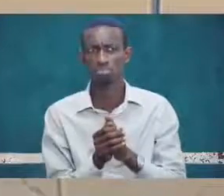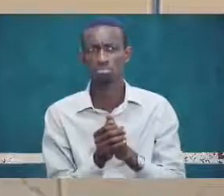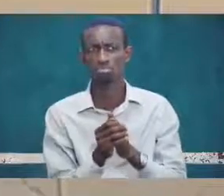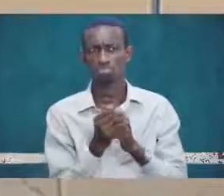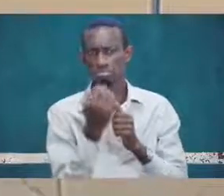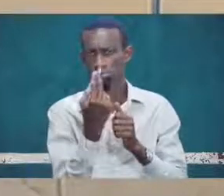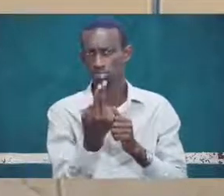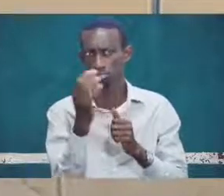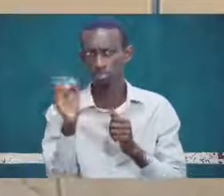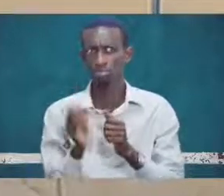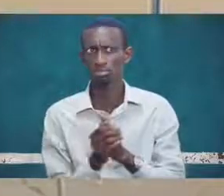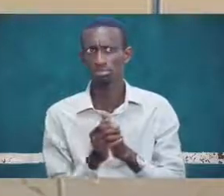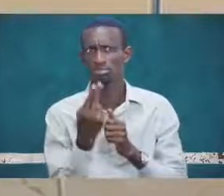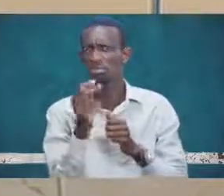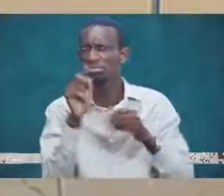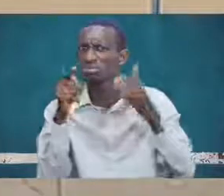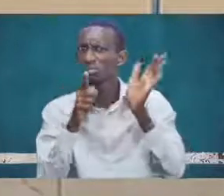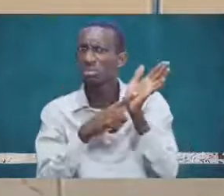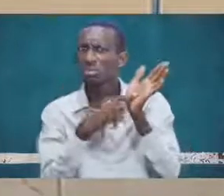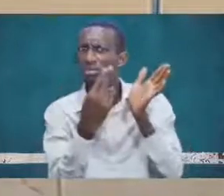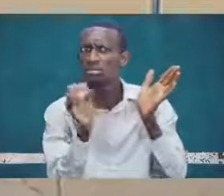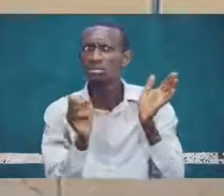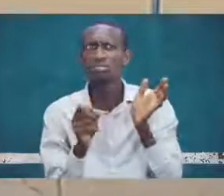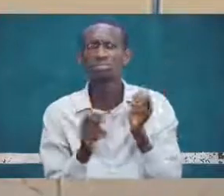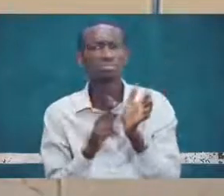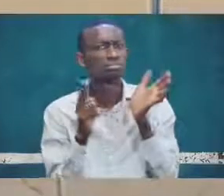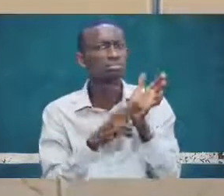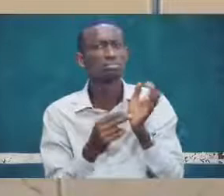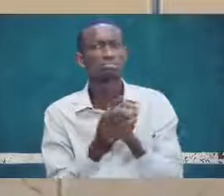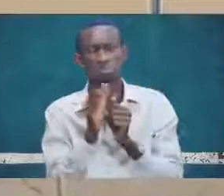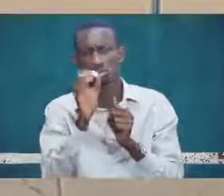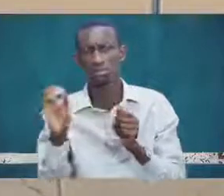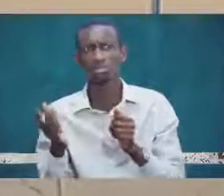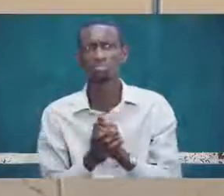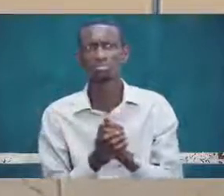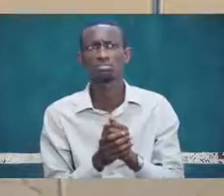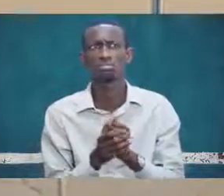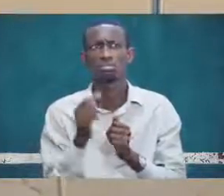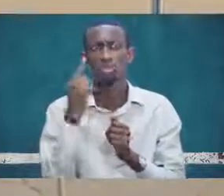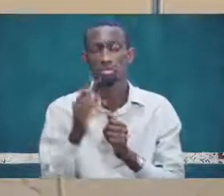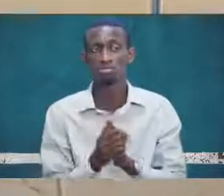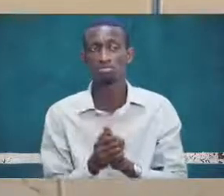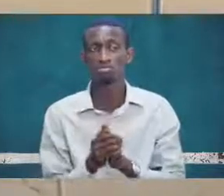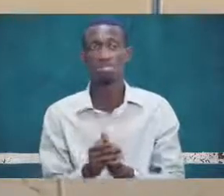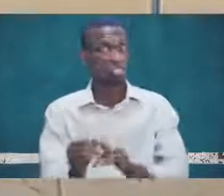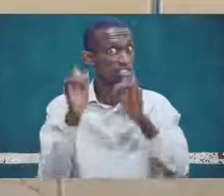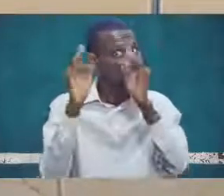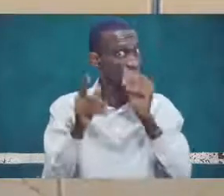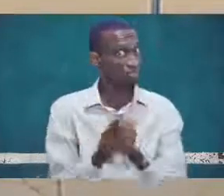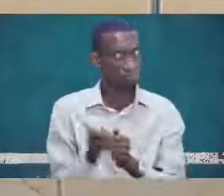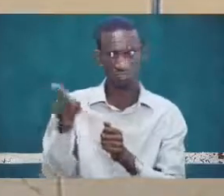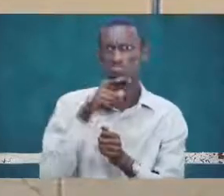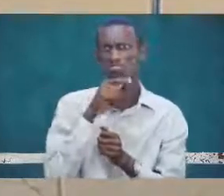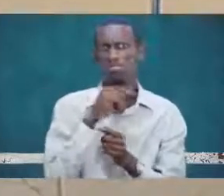4, 20, 0. And you bring the zeros over there. We get this. Now, if he